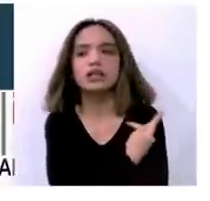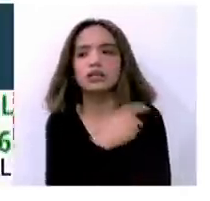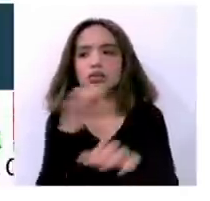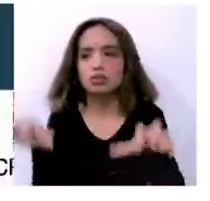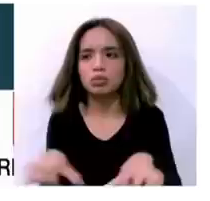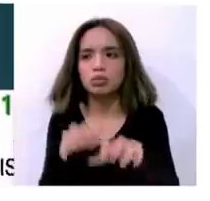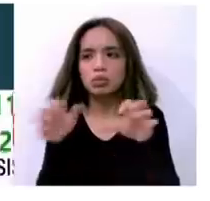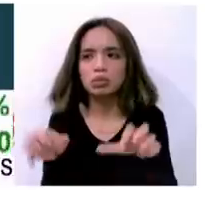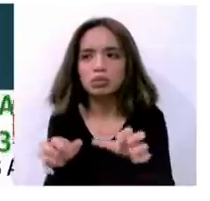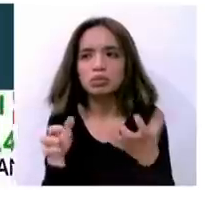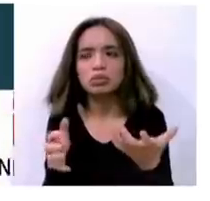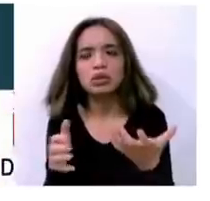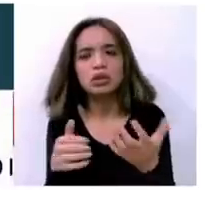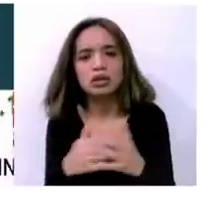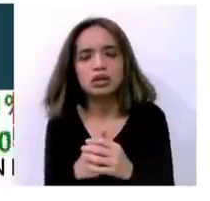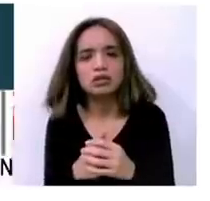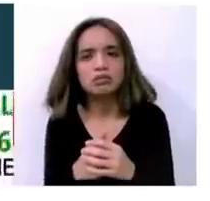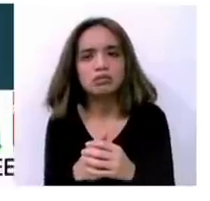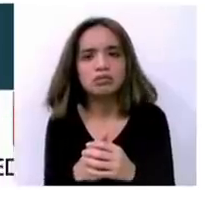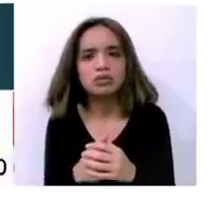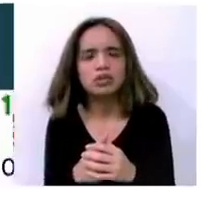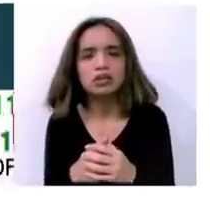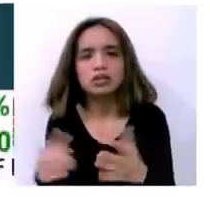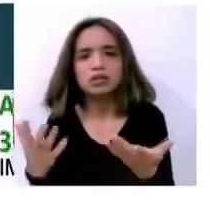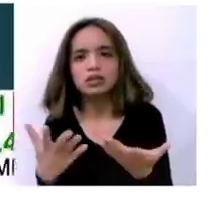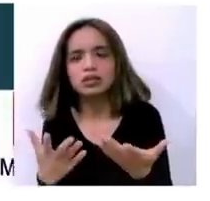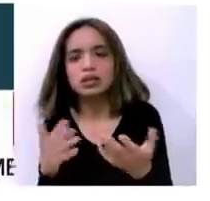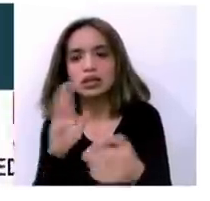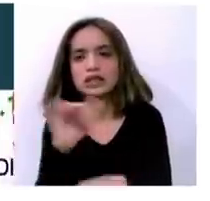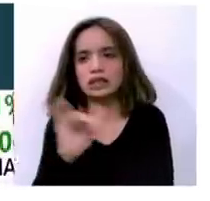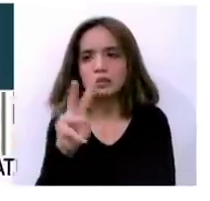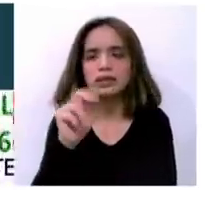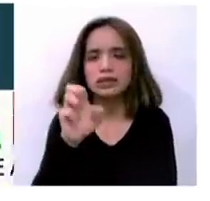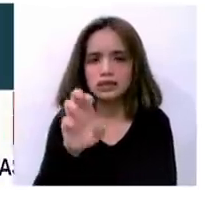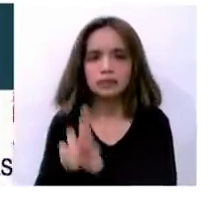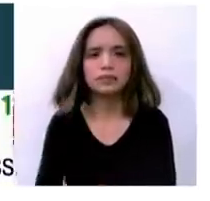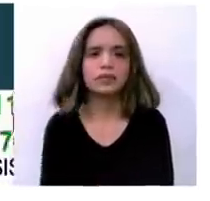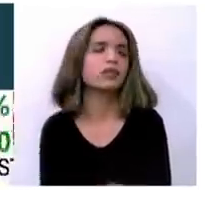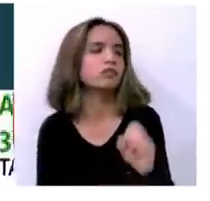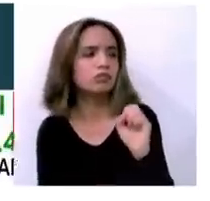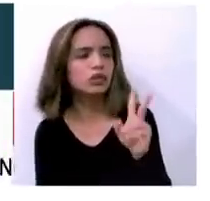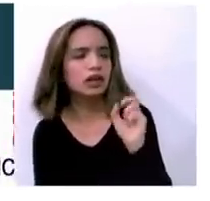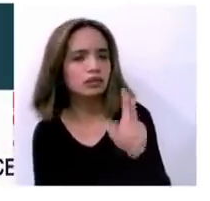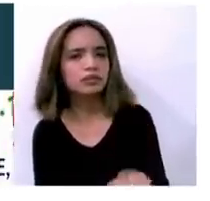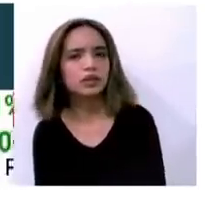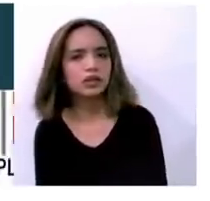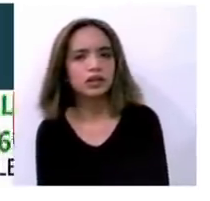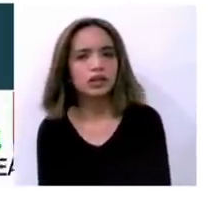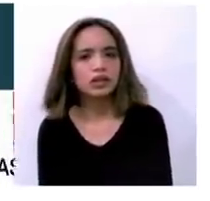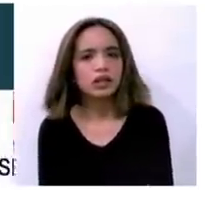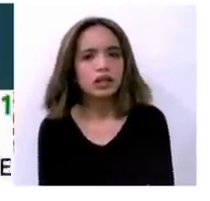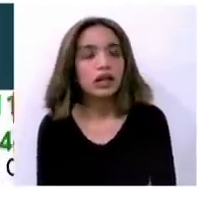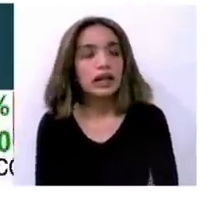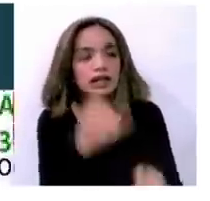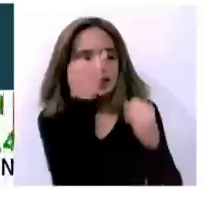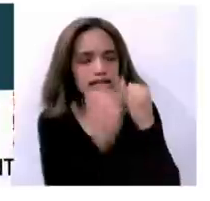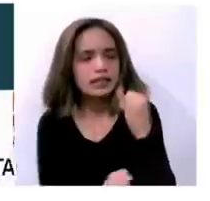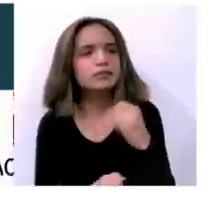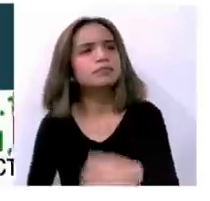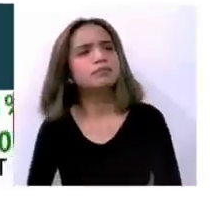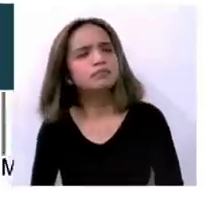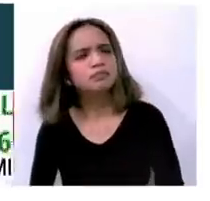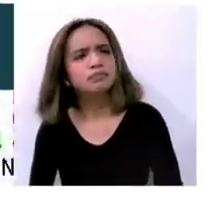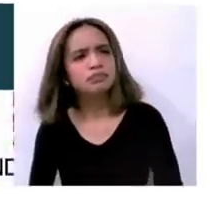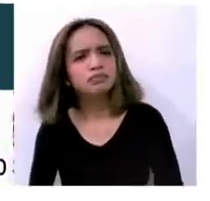or less been turned around, at least insofar as NCR is concerned. All right. And finally, Mr. Banayo, will